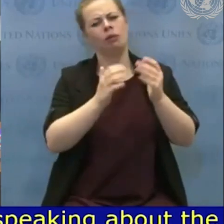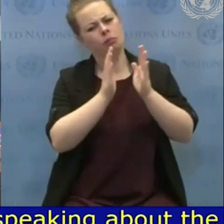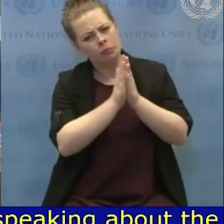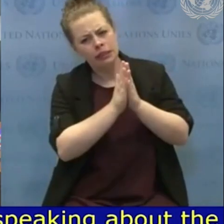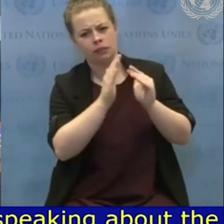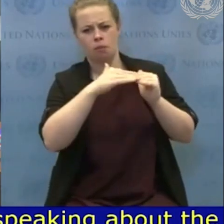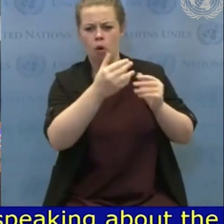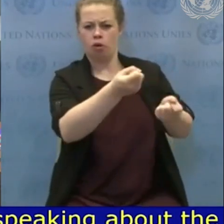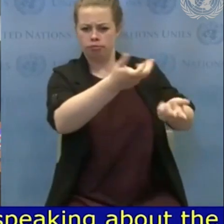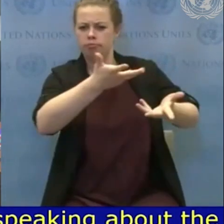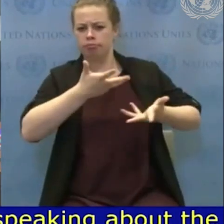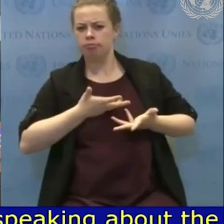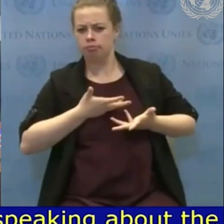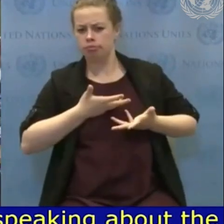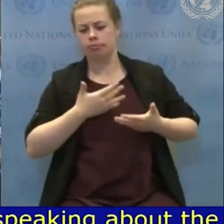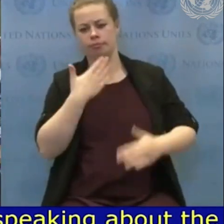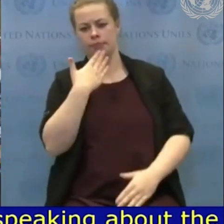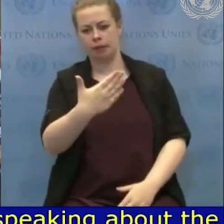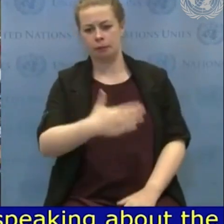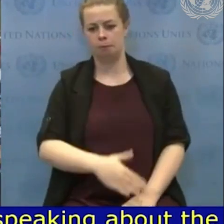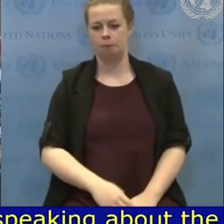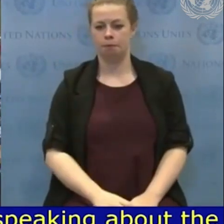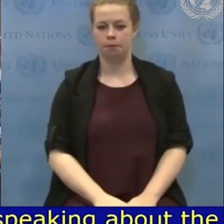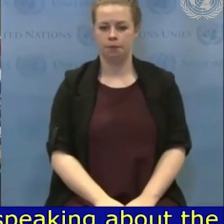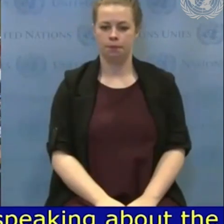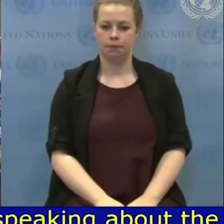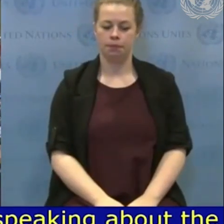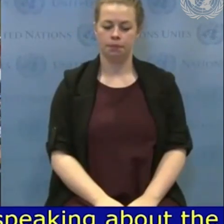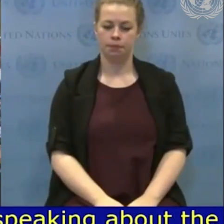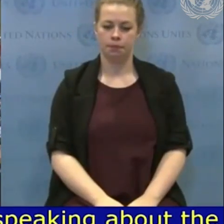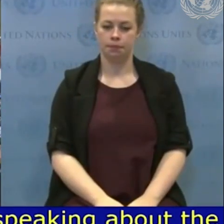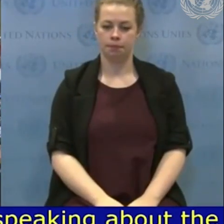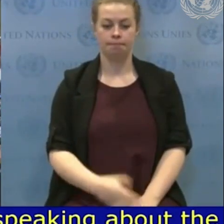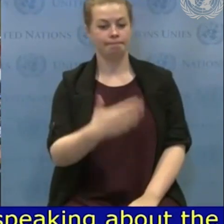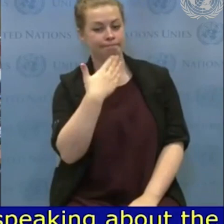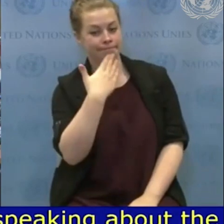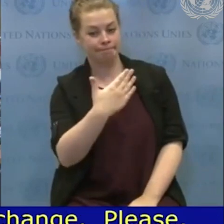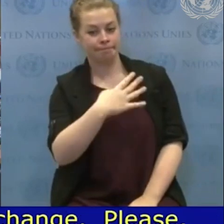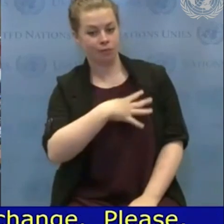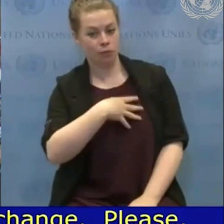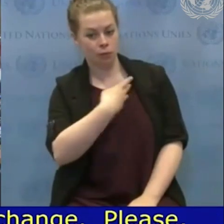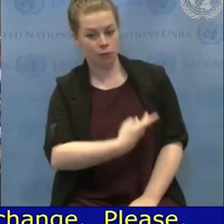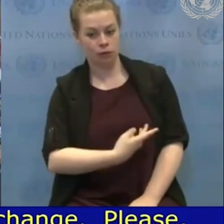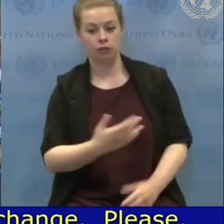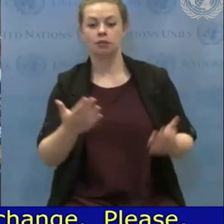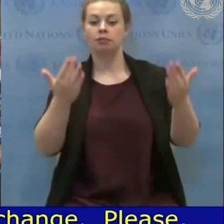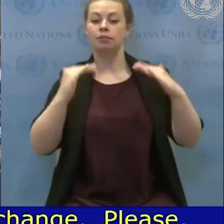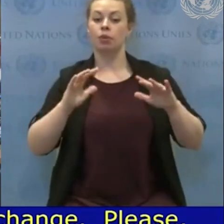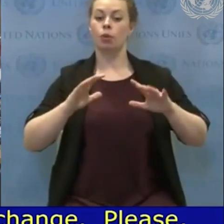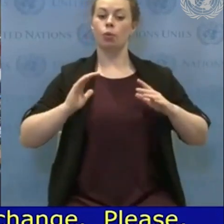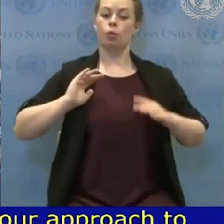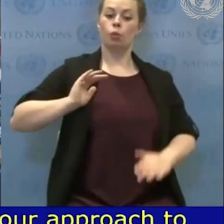UK Secretary of State? Thank you very much. Thank you, Croatia. Women's Major Group.